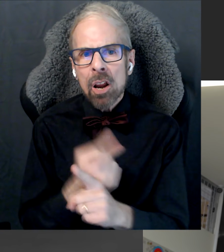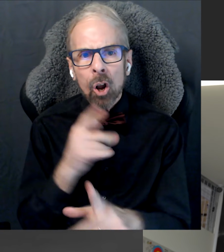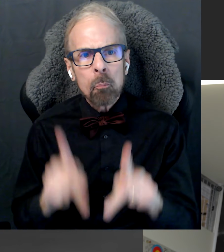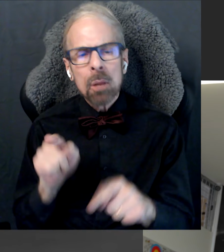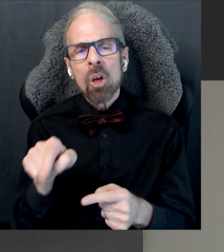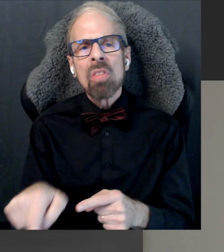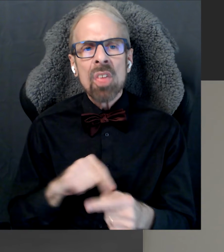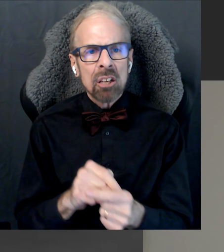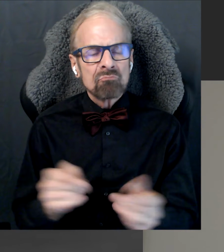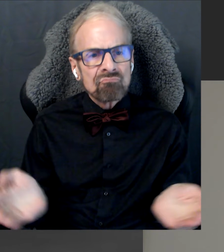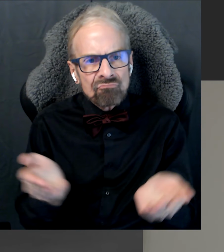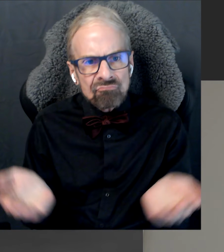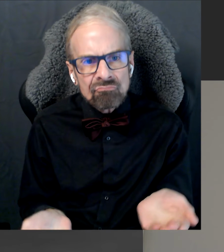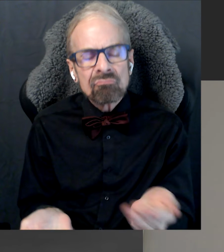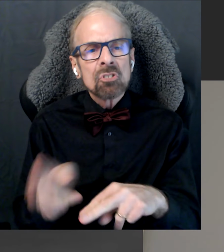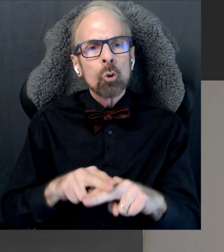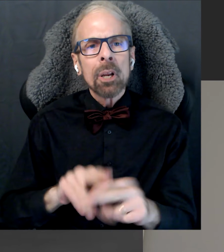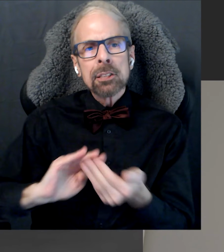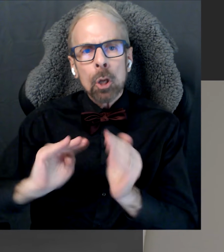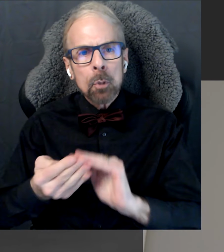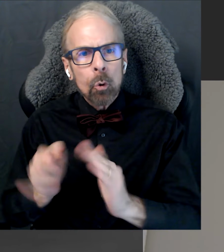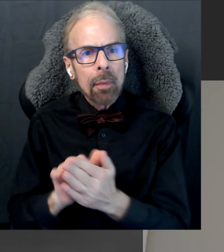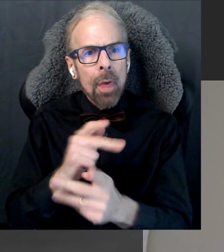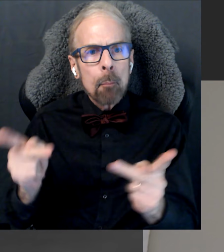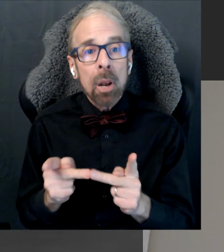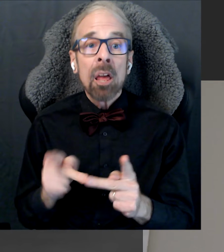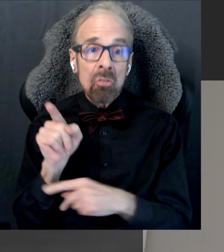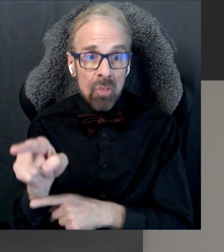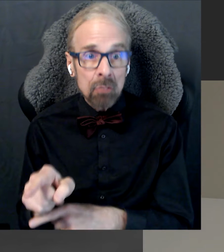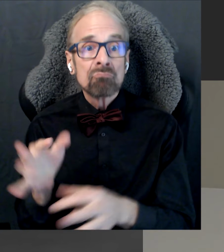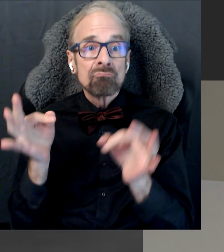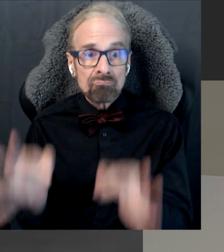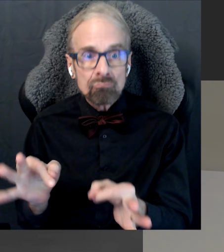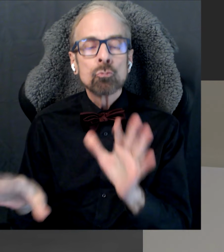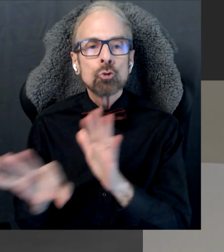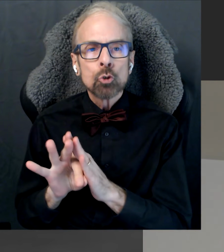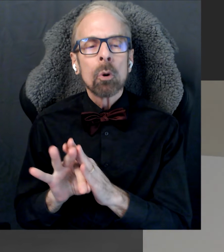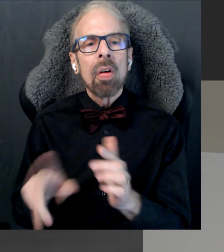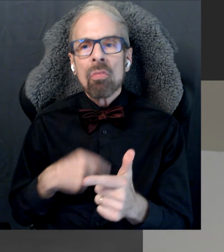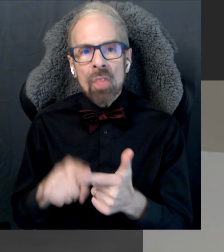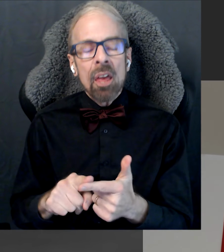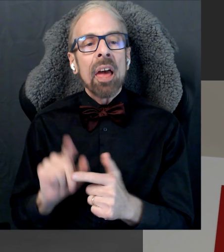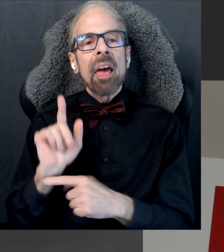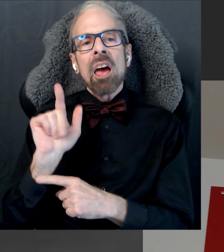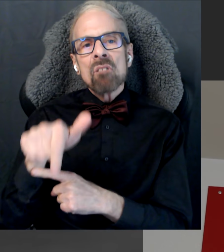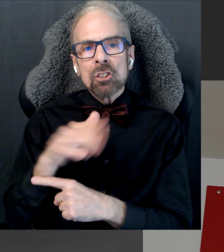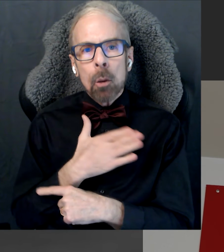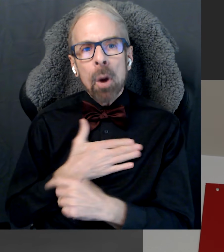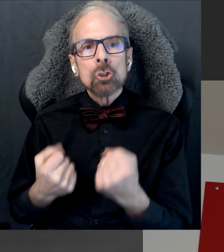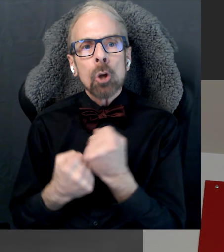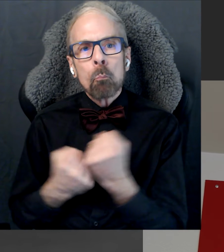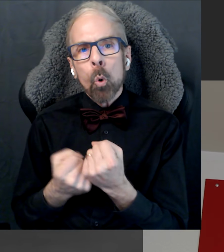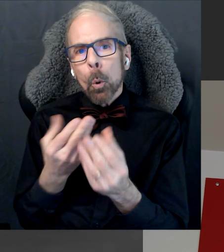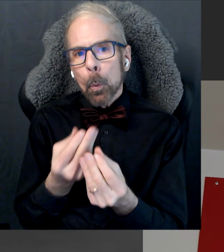foster their own community in that place that they choose. So much so that eventually my support fades out